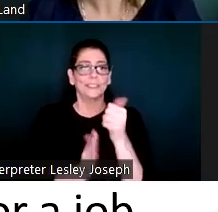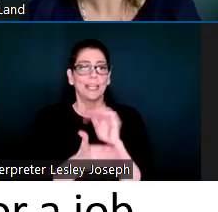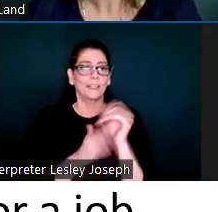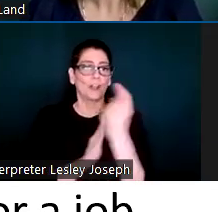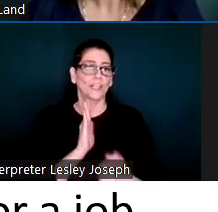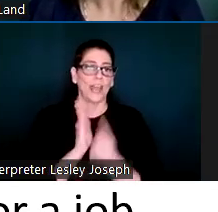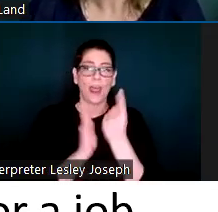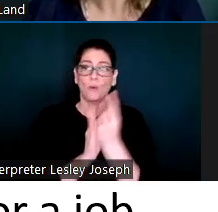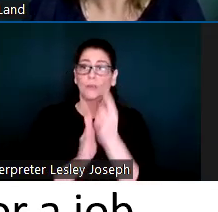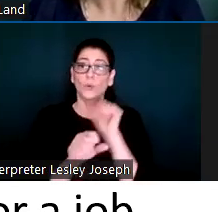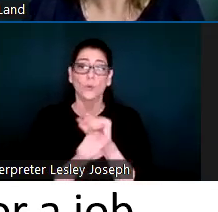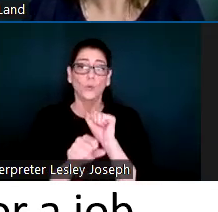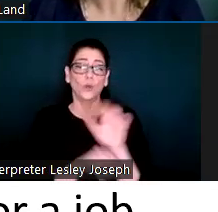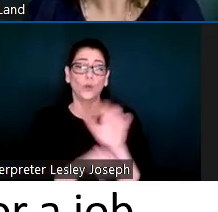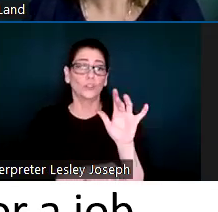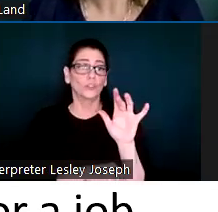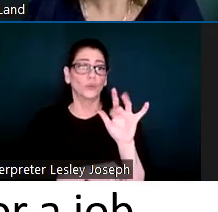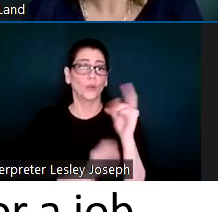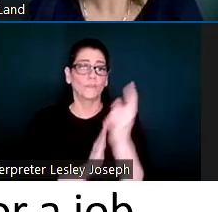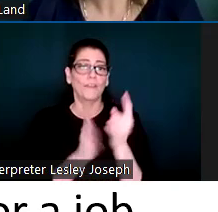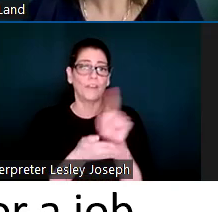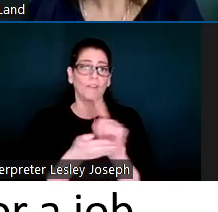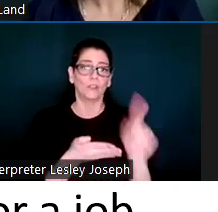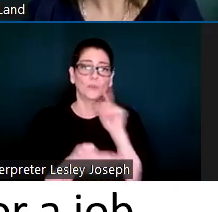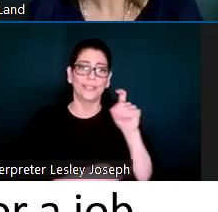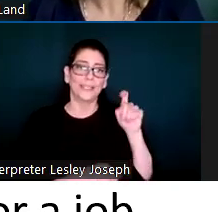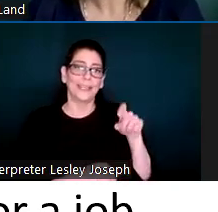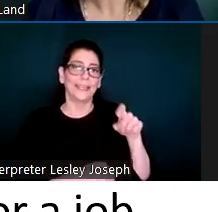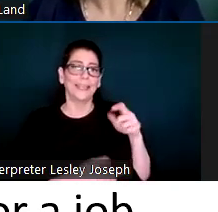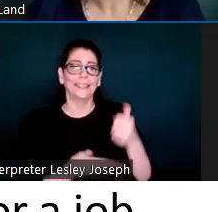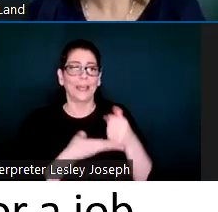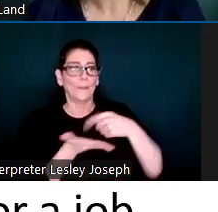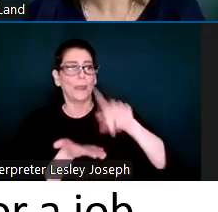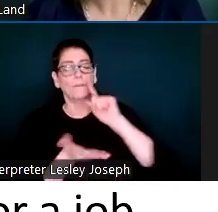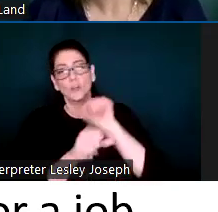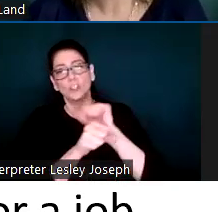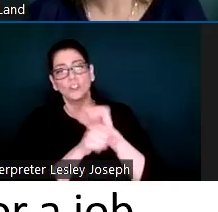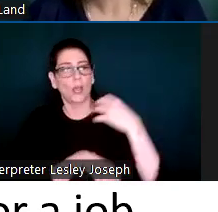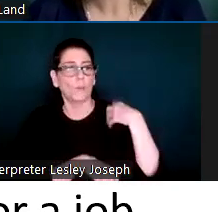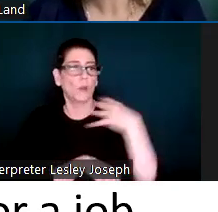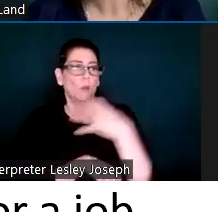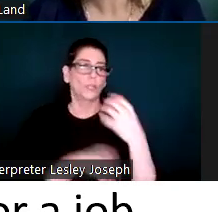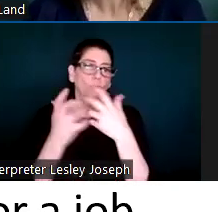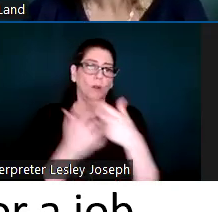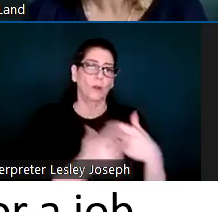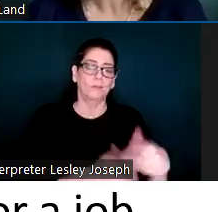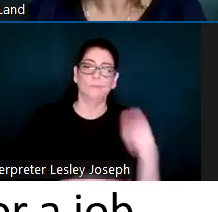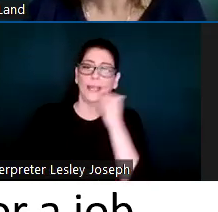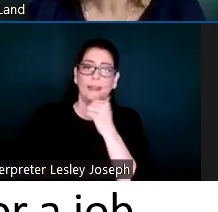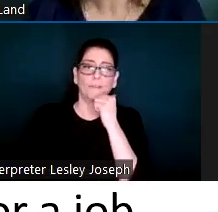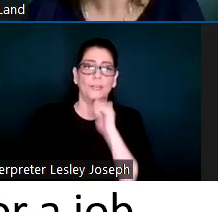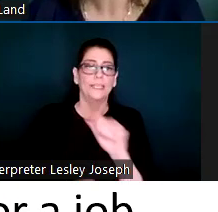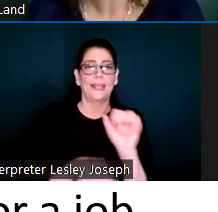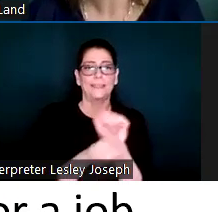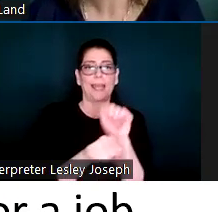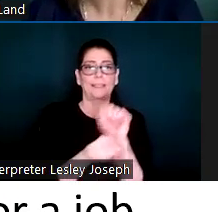job coach to help him organize his daily tasks and to create a routine at work. As Jill talked about earlier, sometimes that